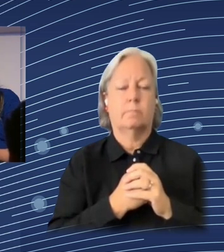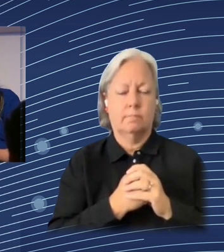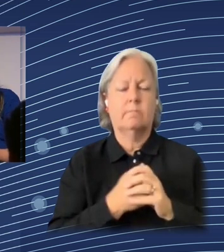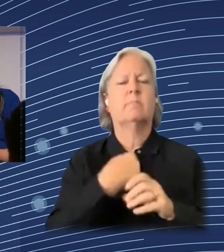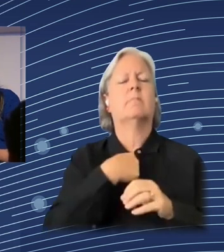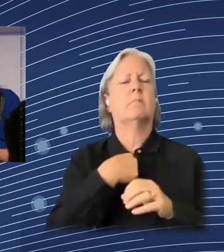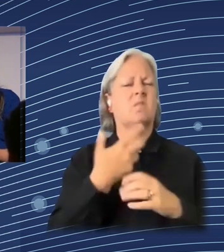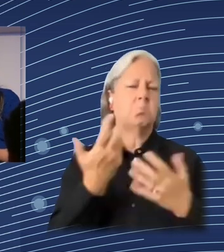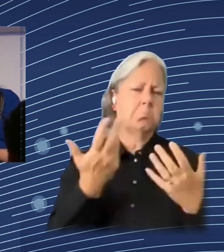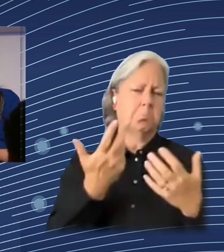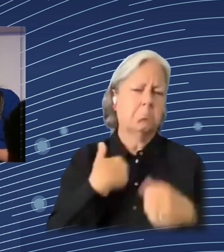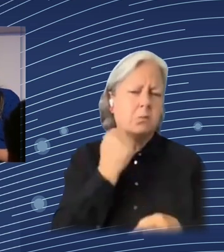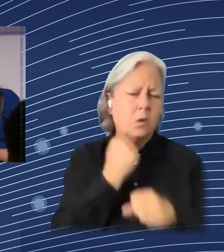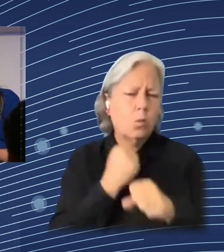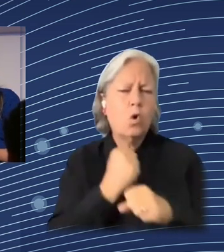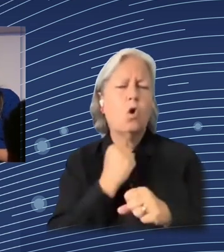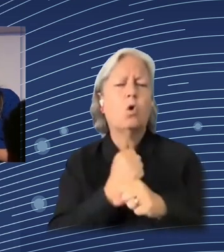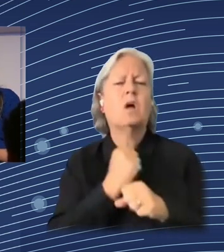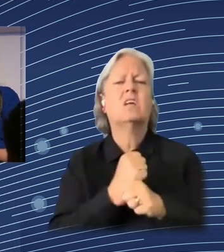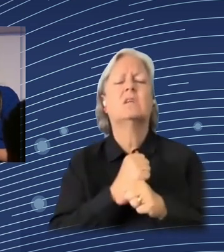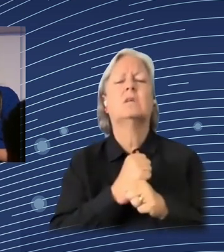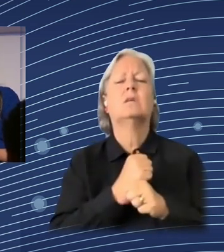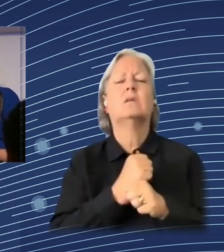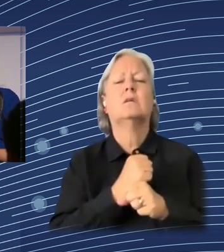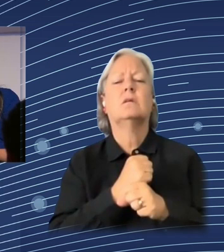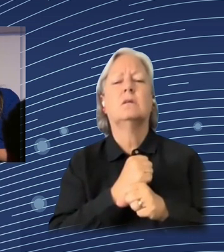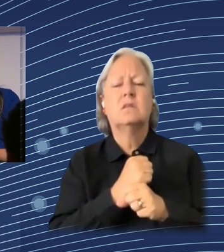We have been working in Lyhty project, in English